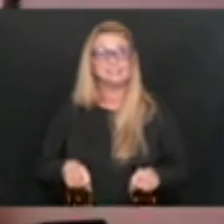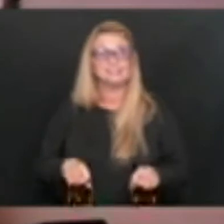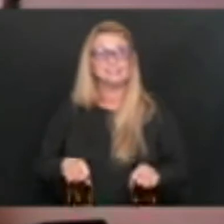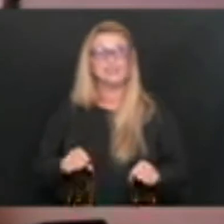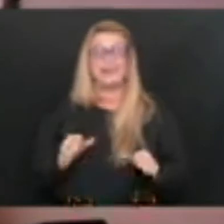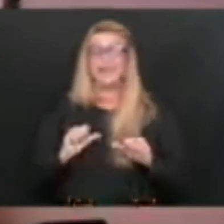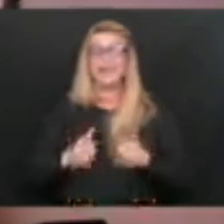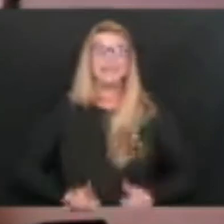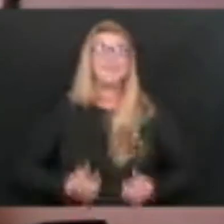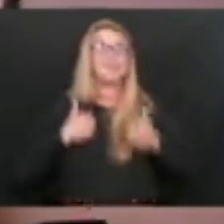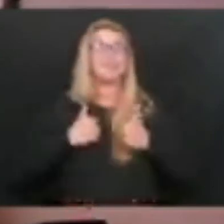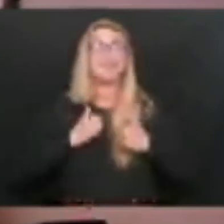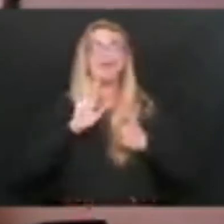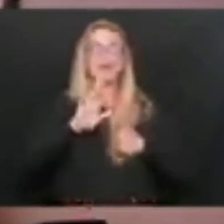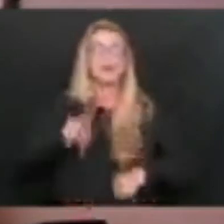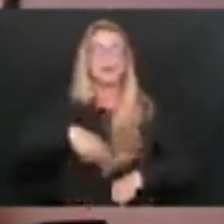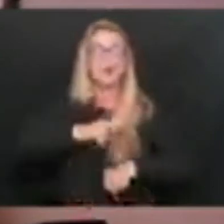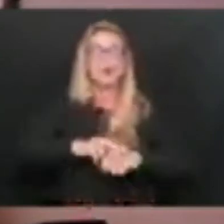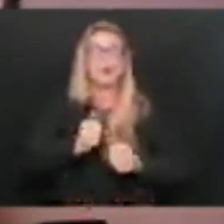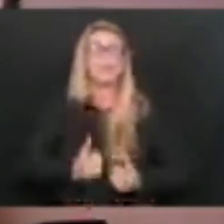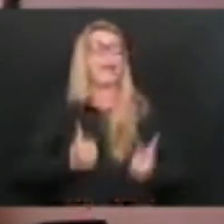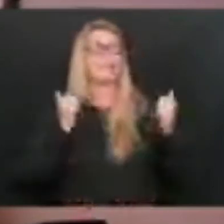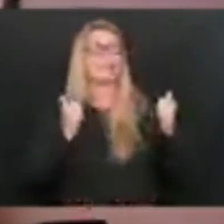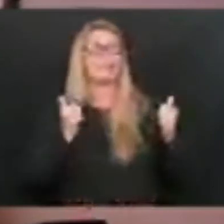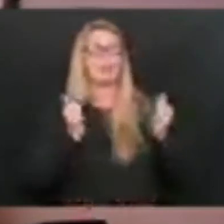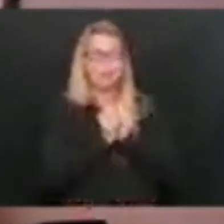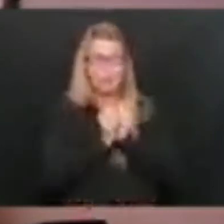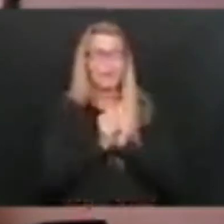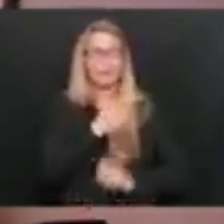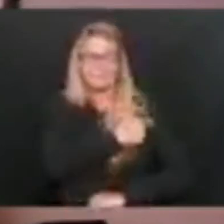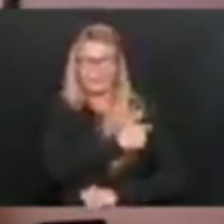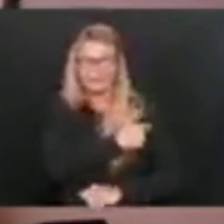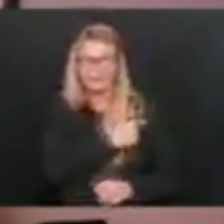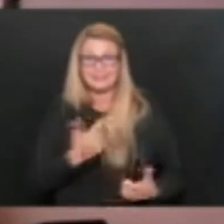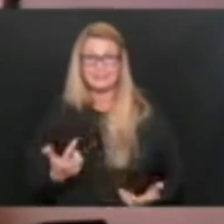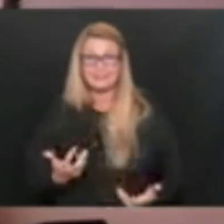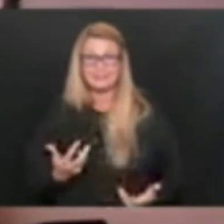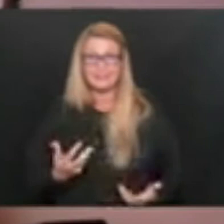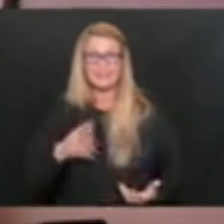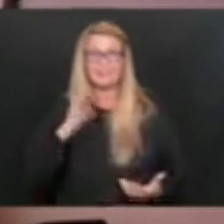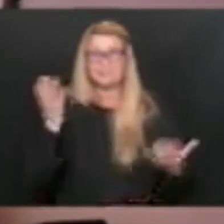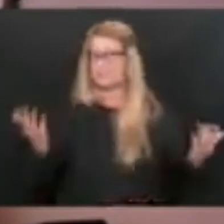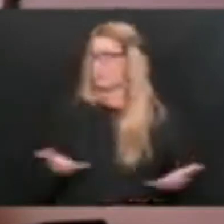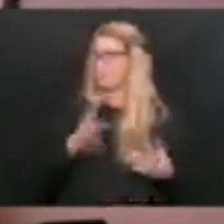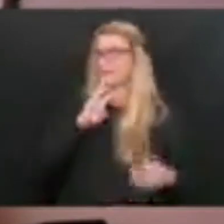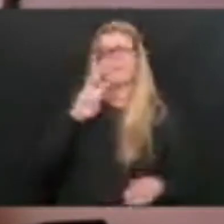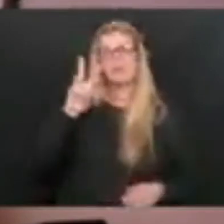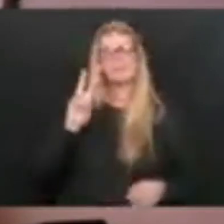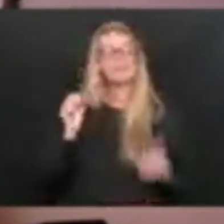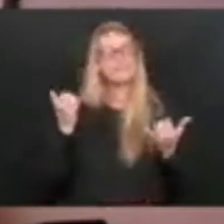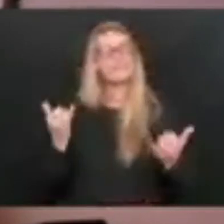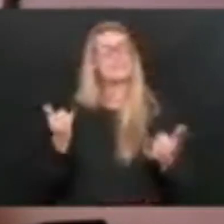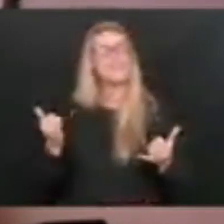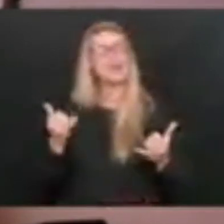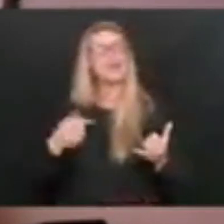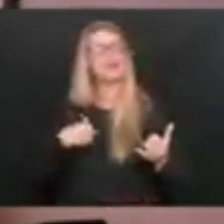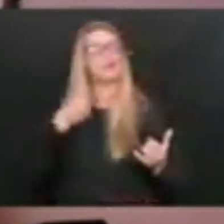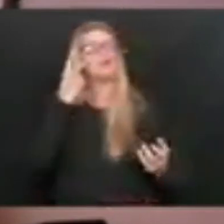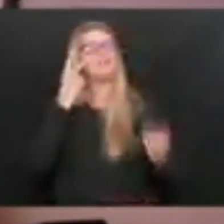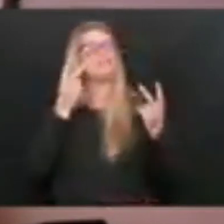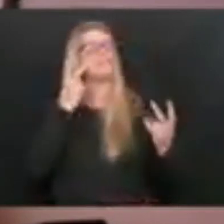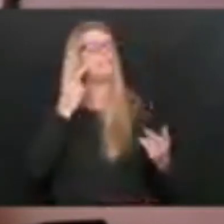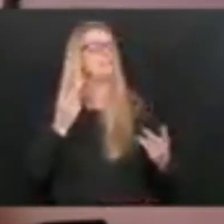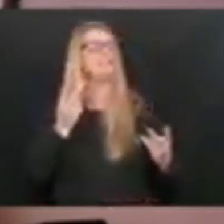life if you have the vaccine. And as we look at West Virginia today, we see, as the governor